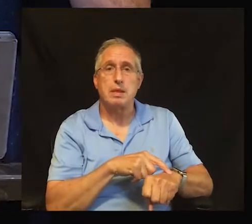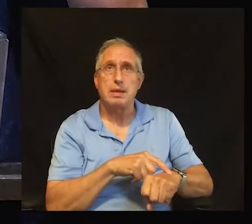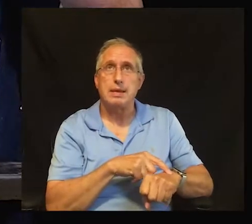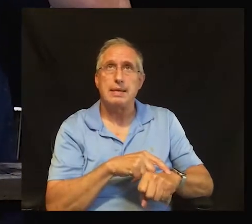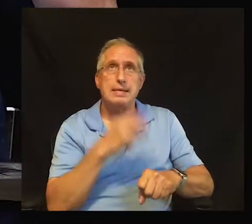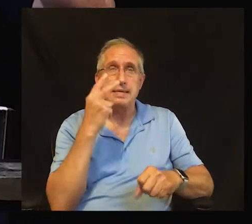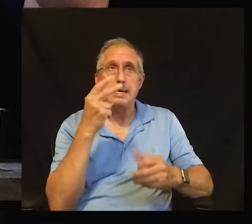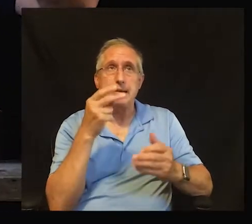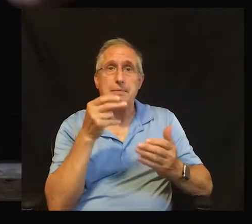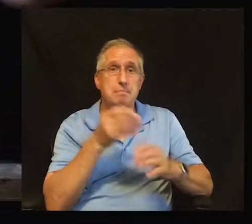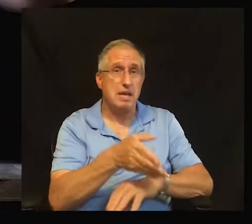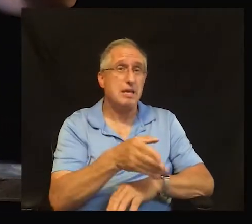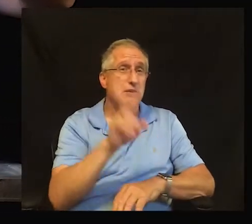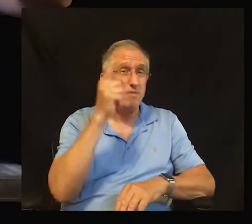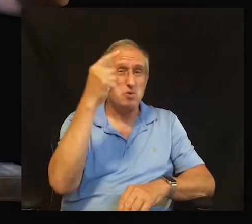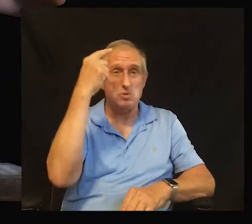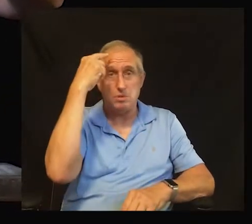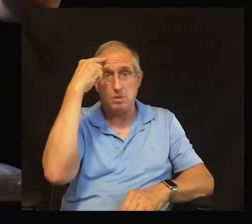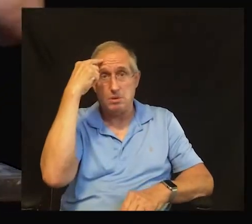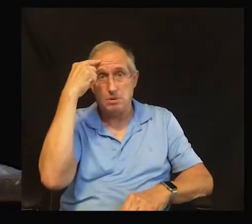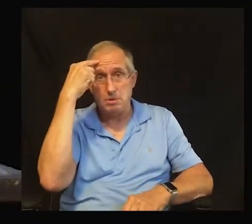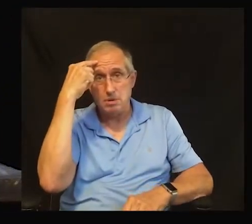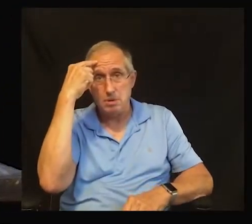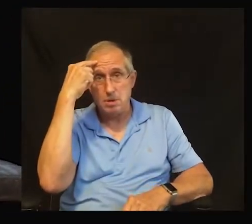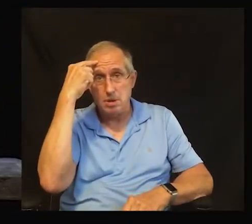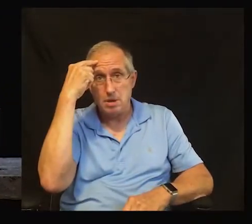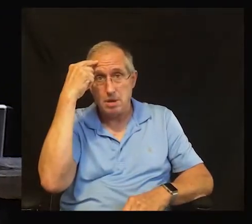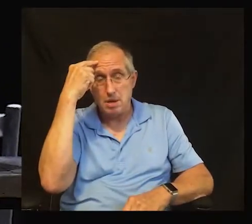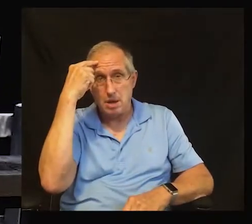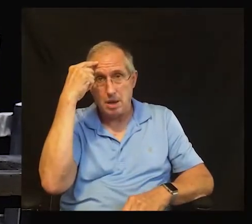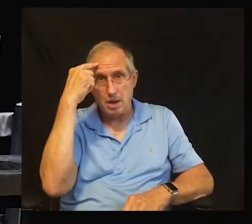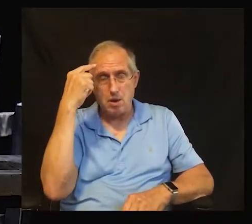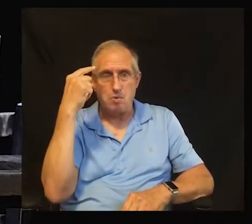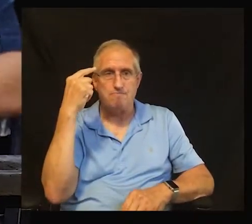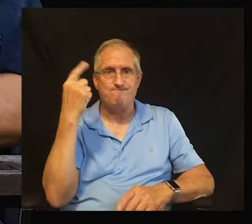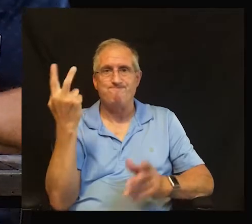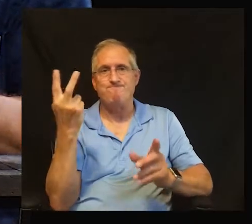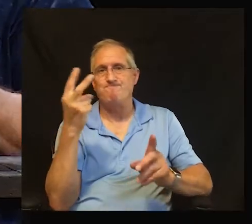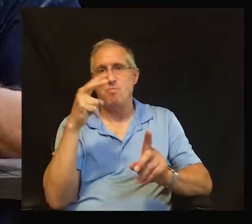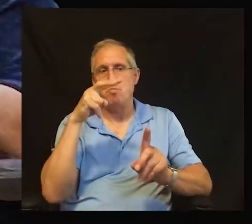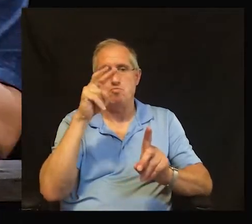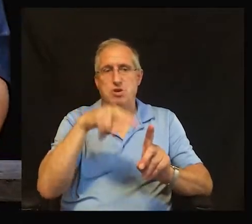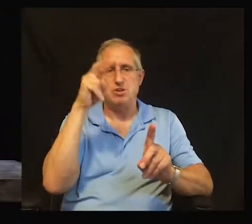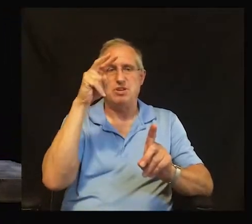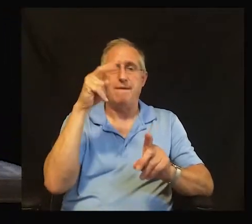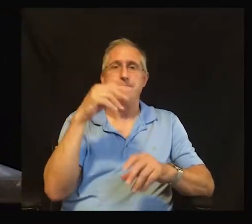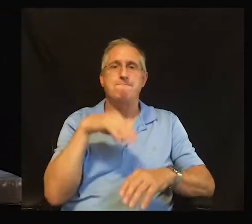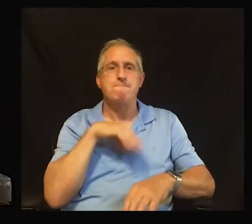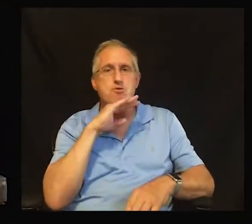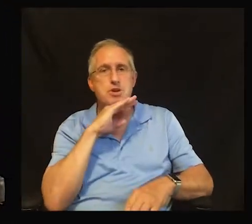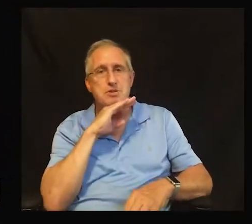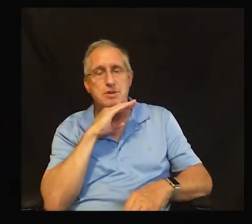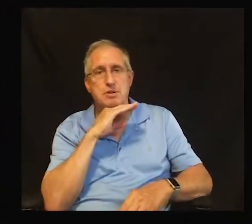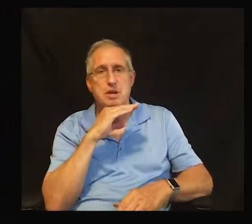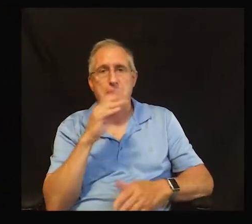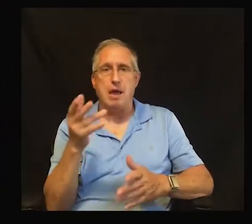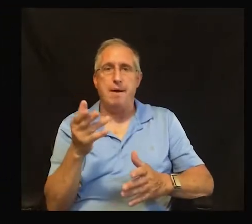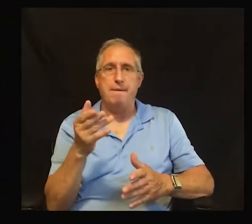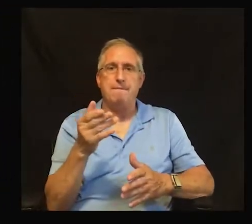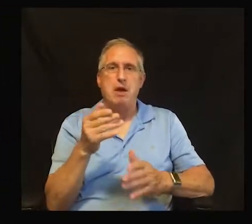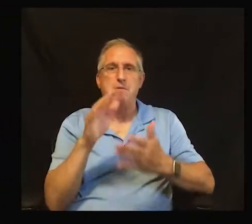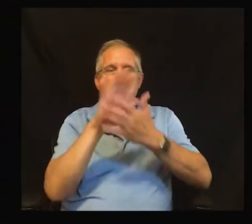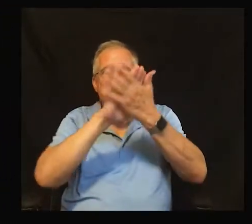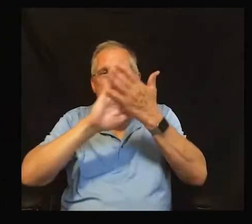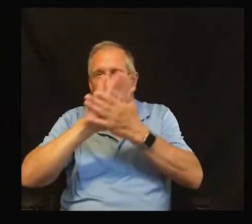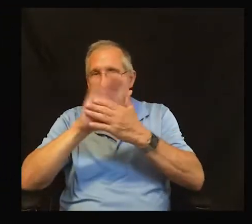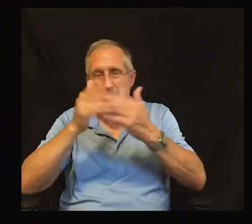seeing past our first thought. Our prejudices, if you will, our frustrations, if you will, our own filters, whether